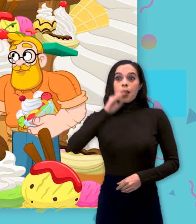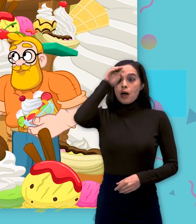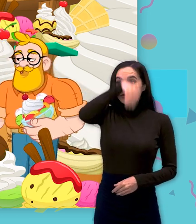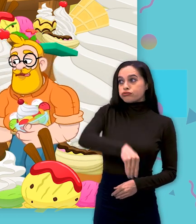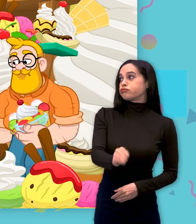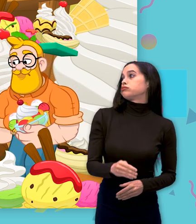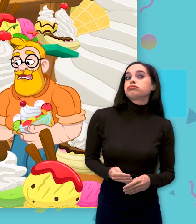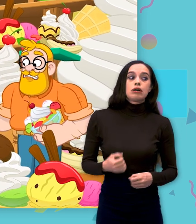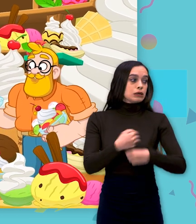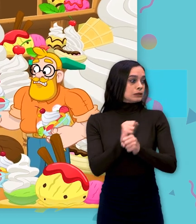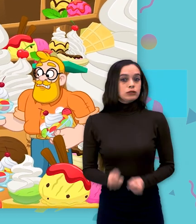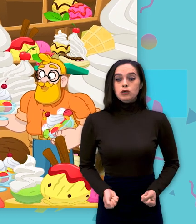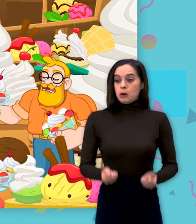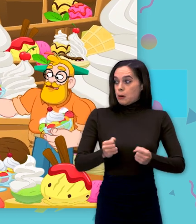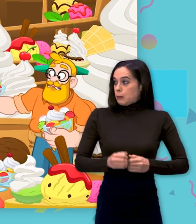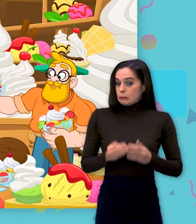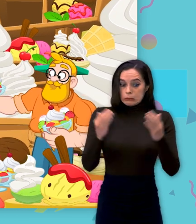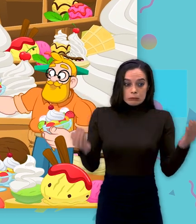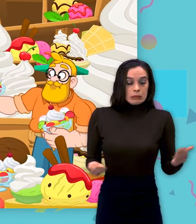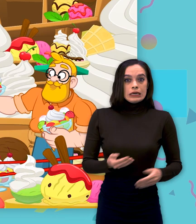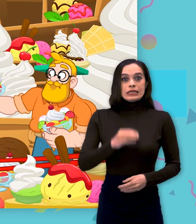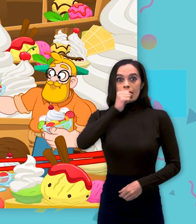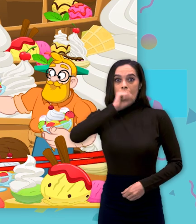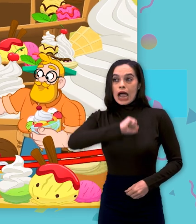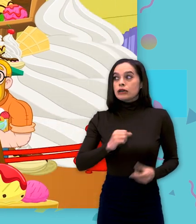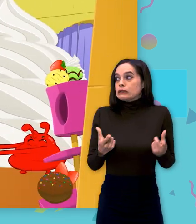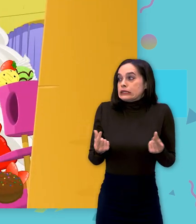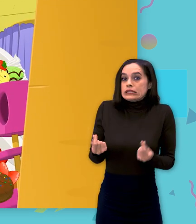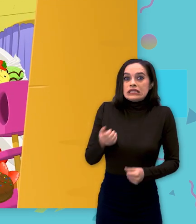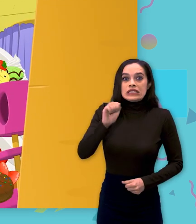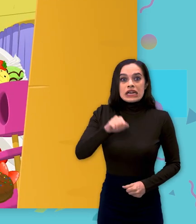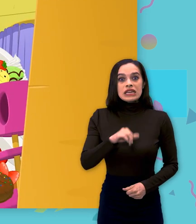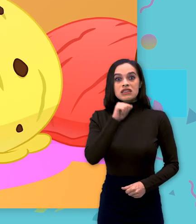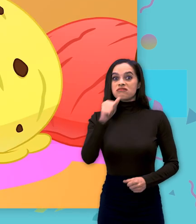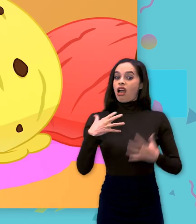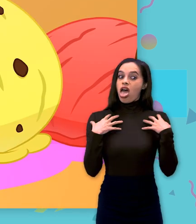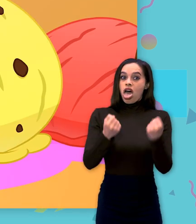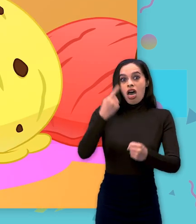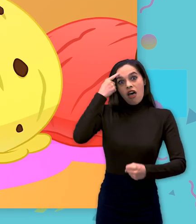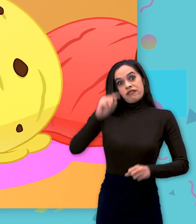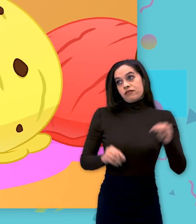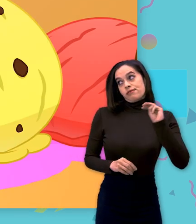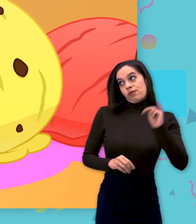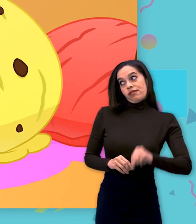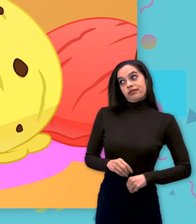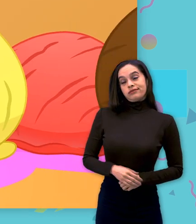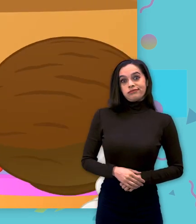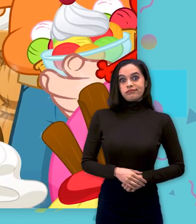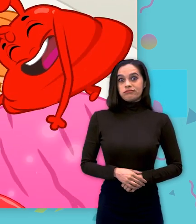ice cream. I don't know what to do with it all. Yeah, and it's not healthy for